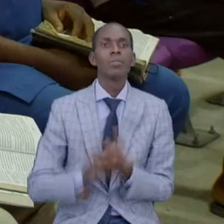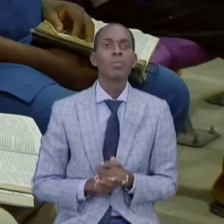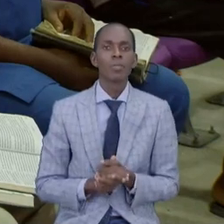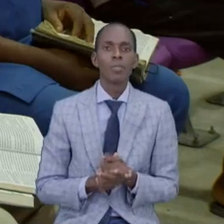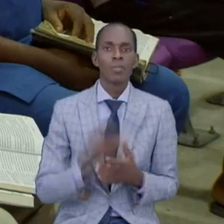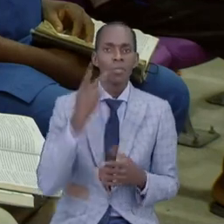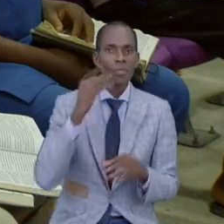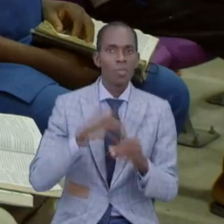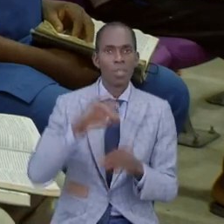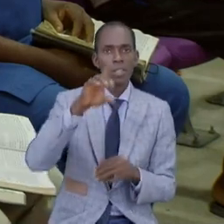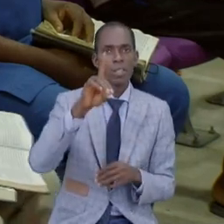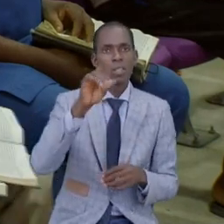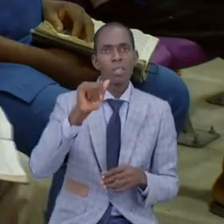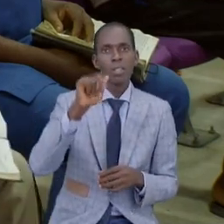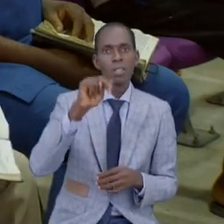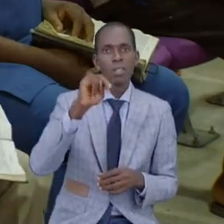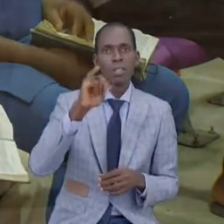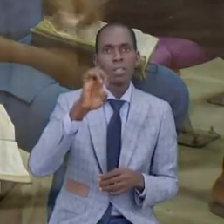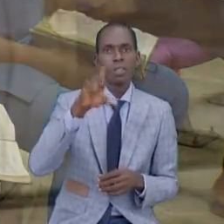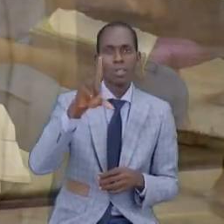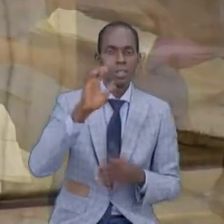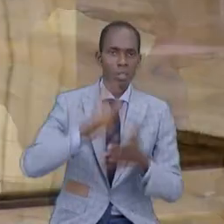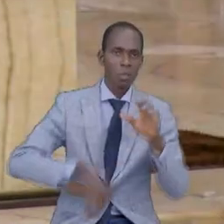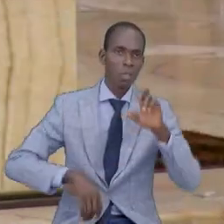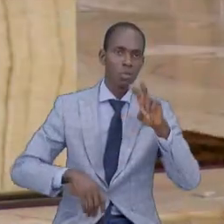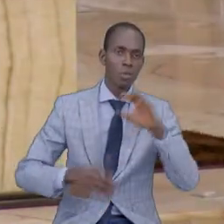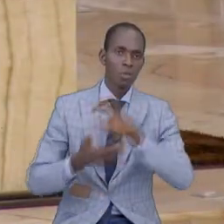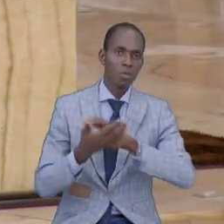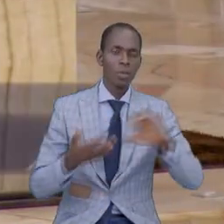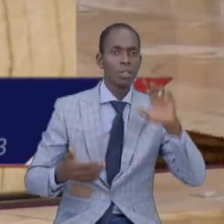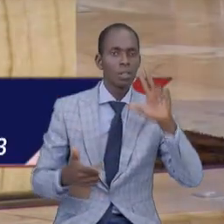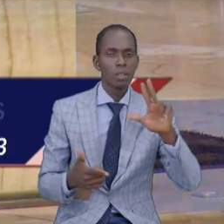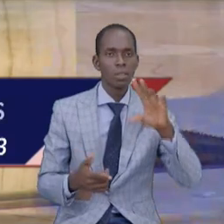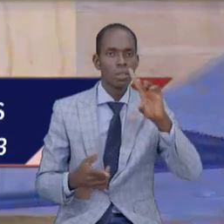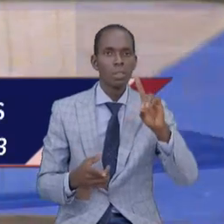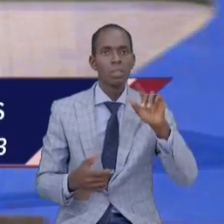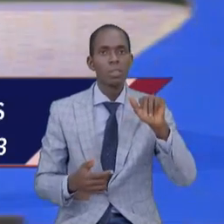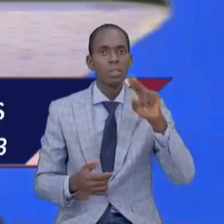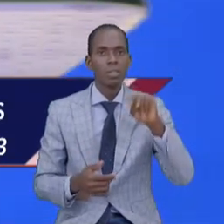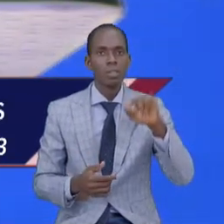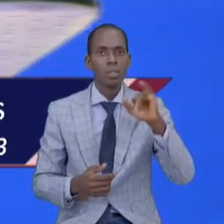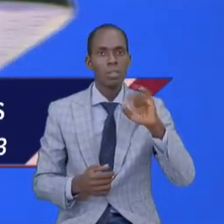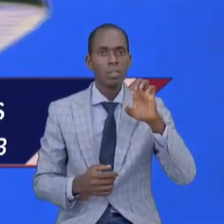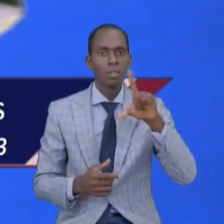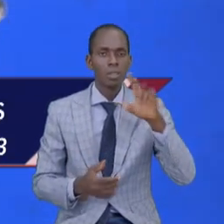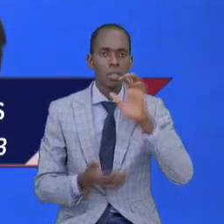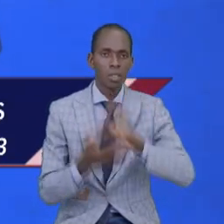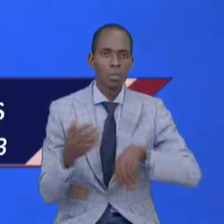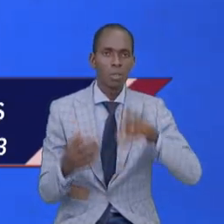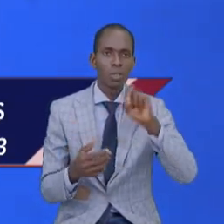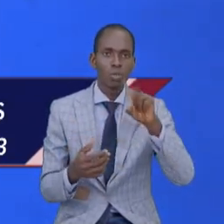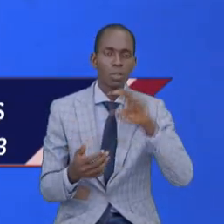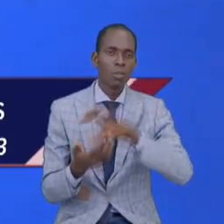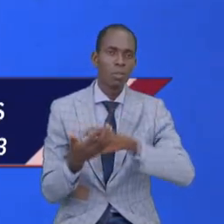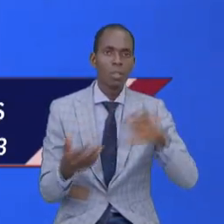at Daniel chapter 12, we're looking at verse 3. Daniel chapter 12, we're looking at verse 3. It says, and